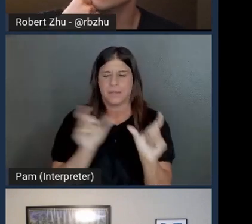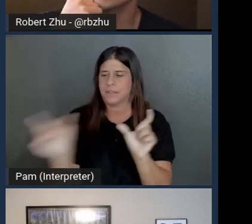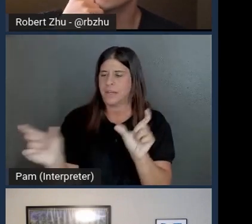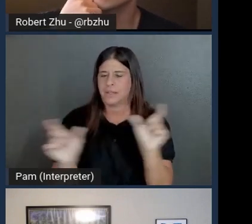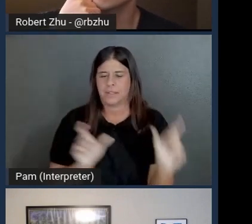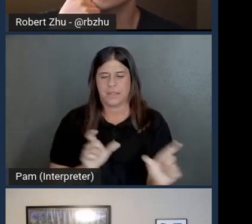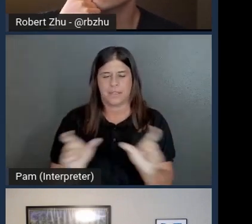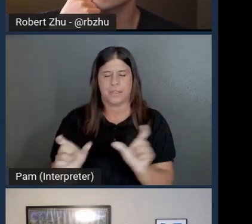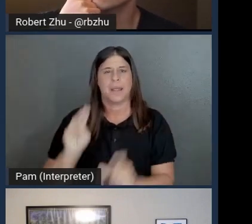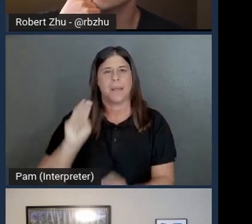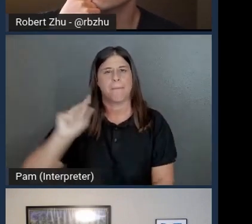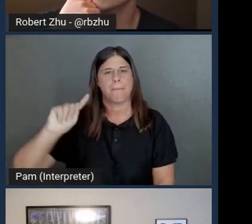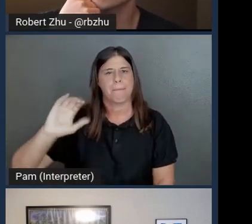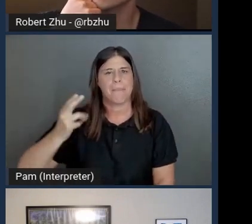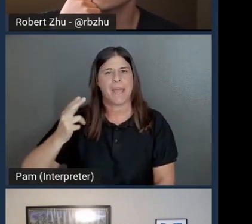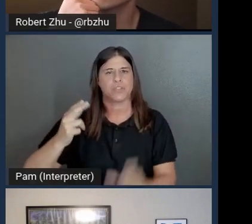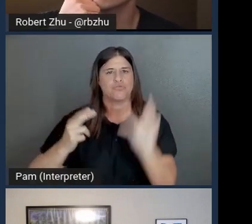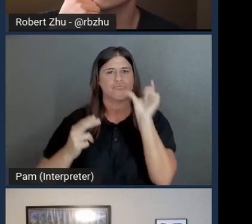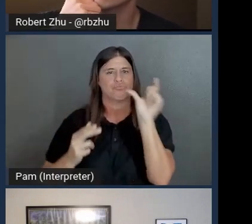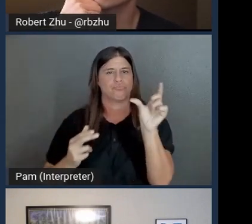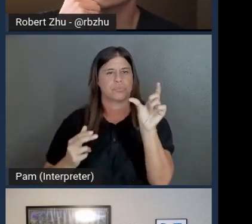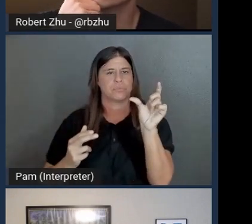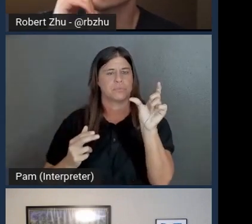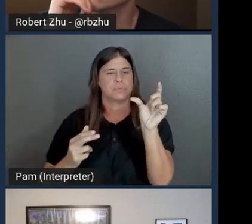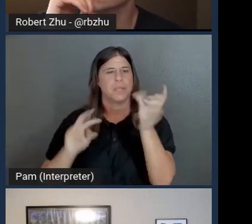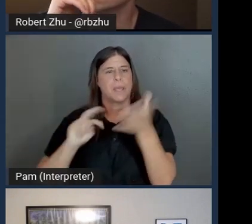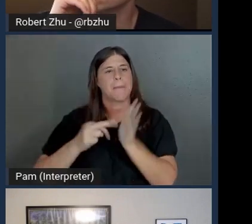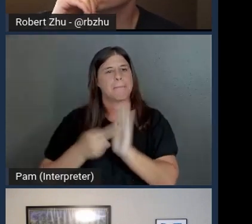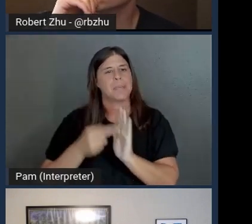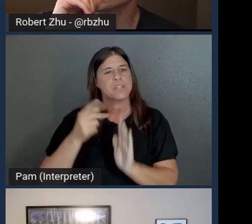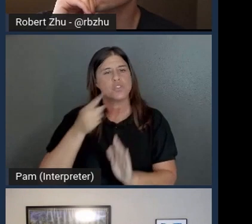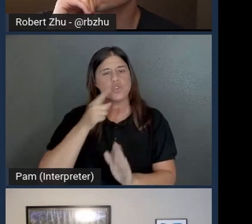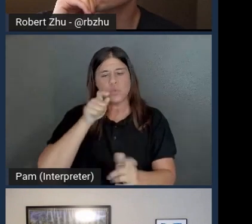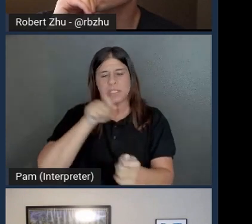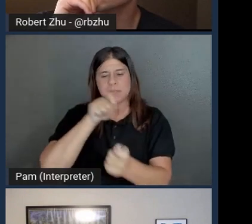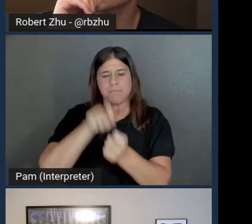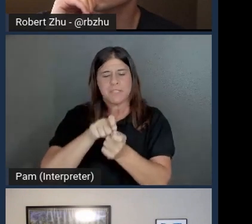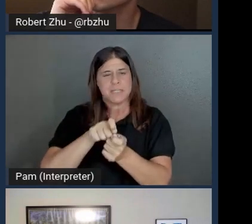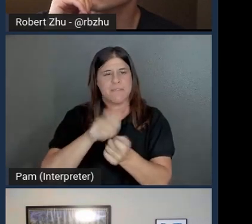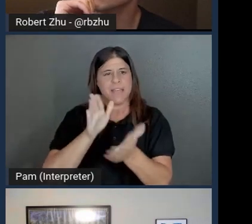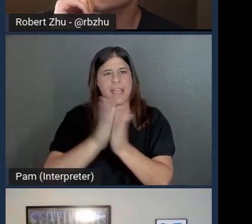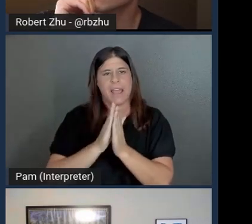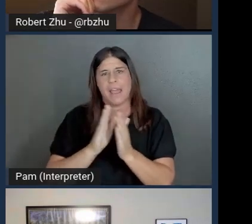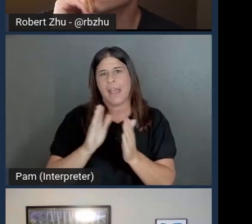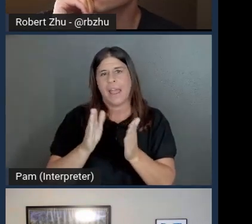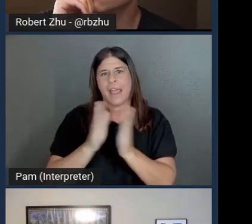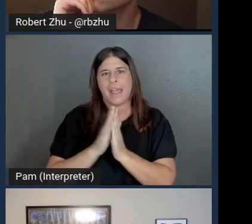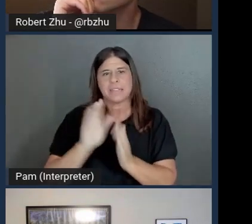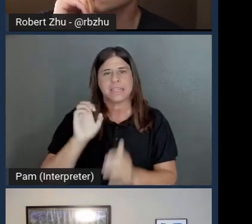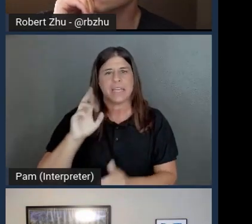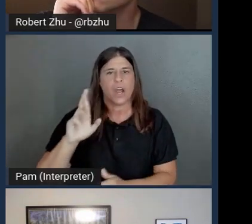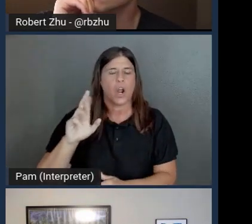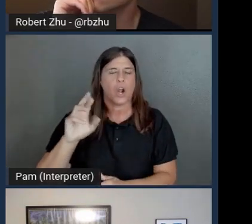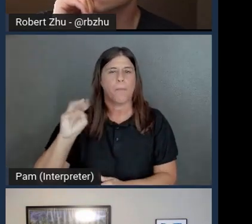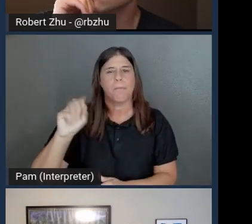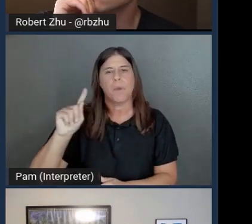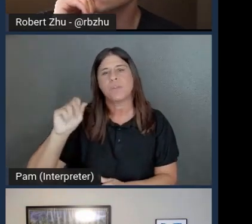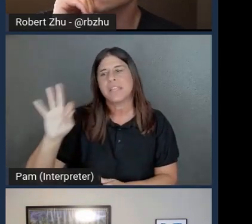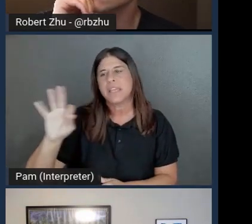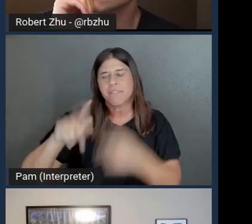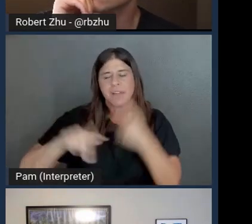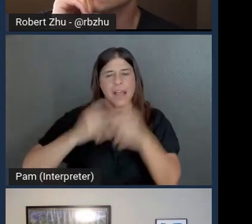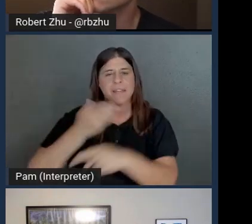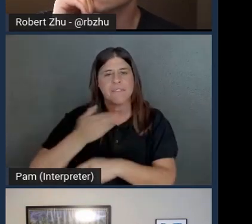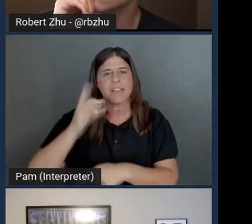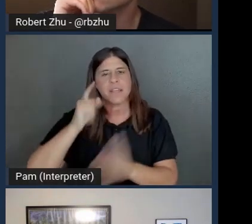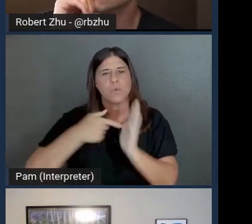this match clause, where basically you're kind of specifying this ASCII art or motif type thing that shows you how you're going to